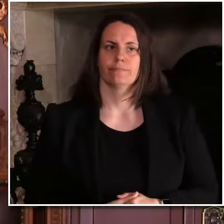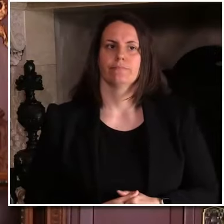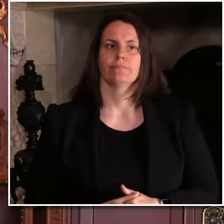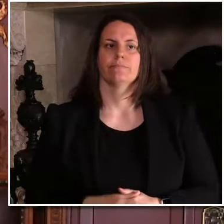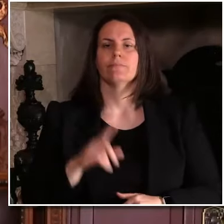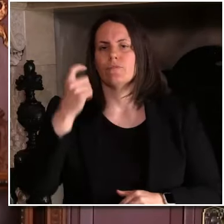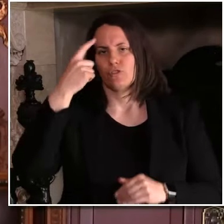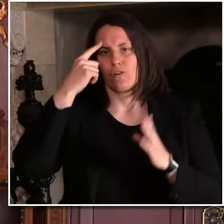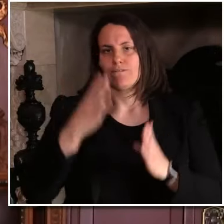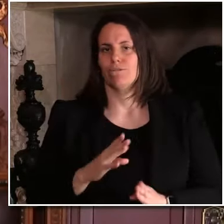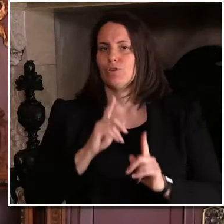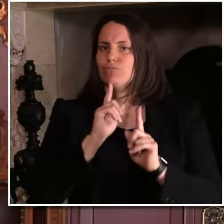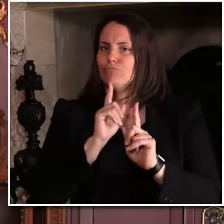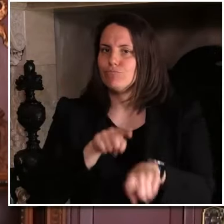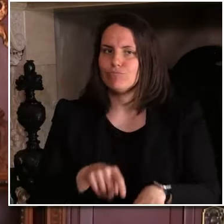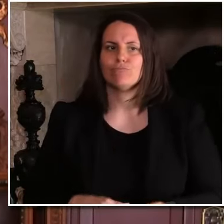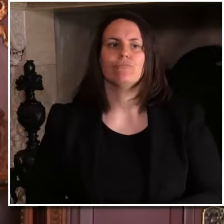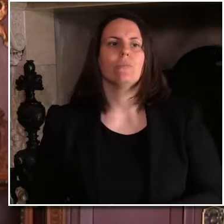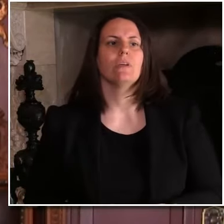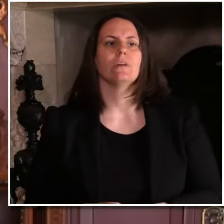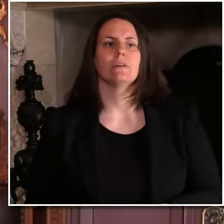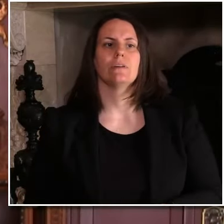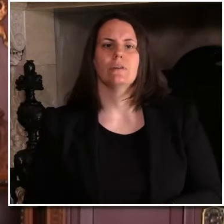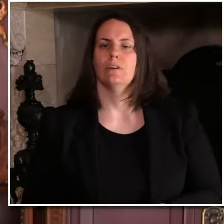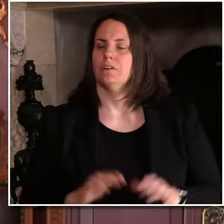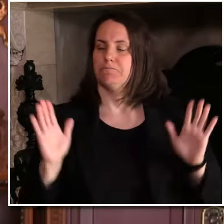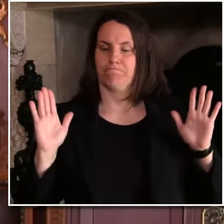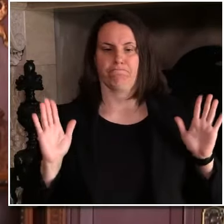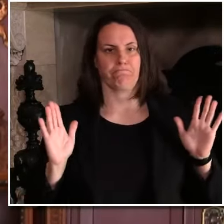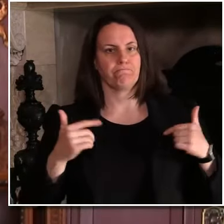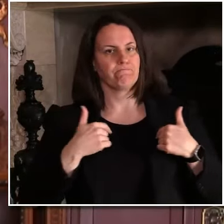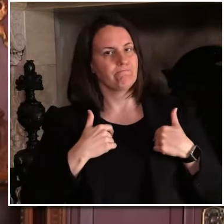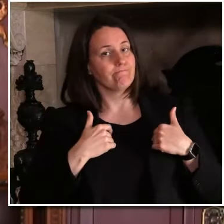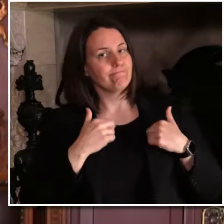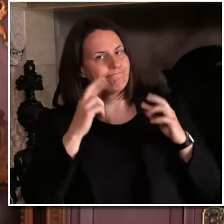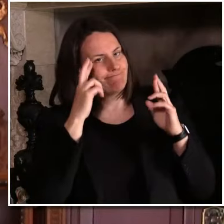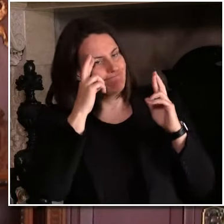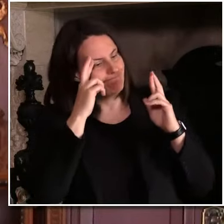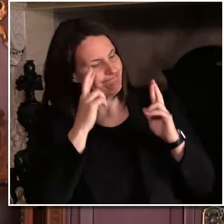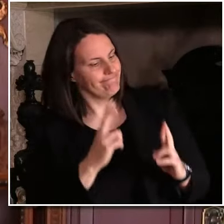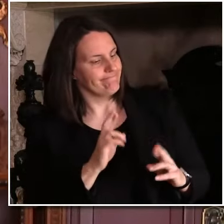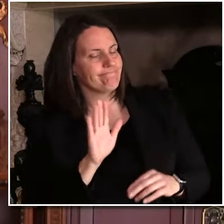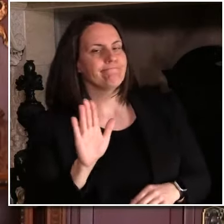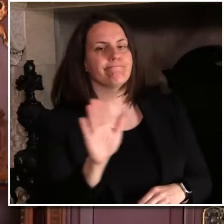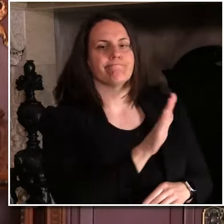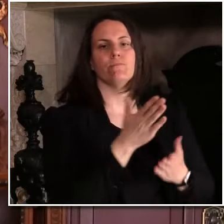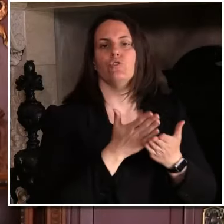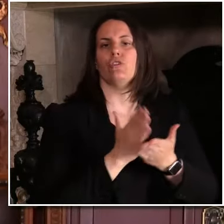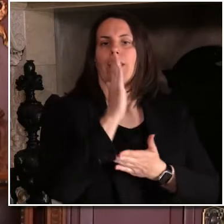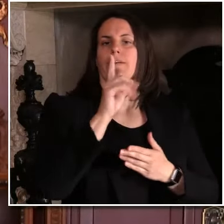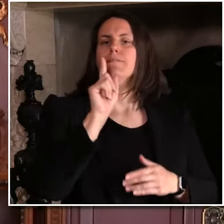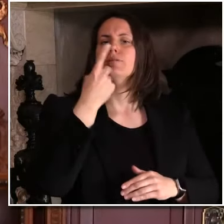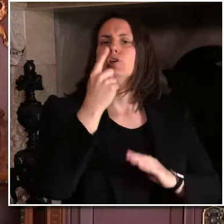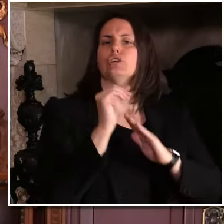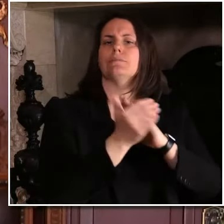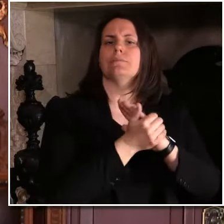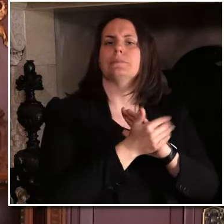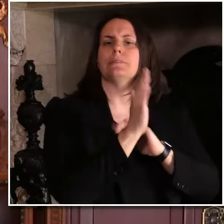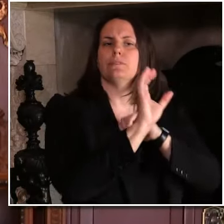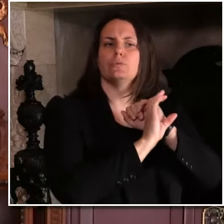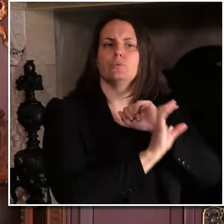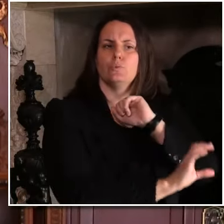I celebrate the First Amendment and celebrate people's ability to exercise it. Just